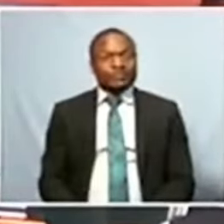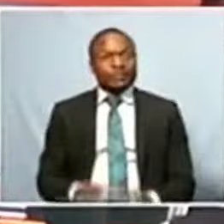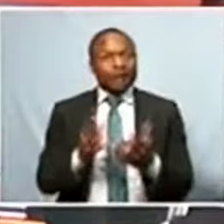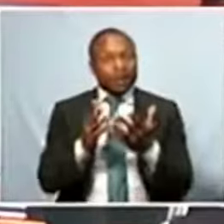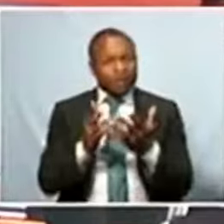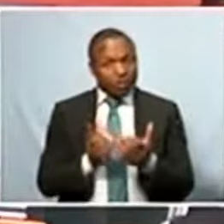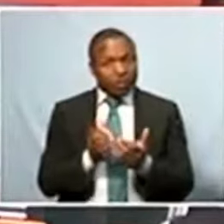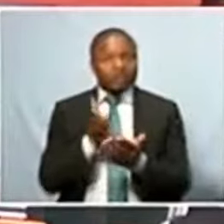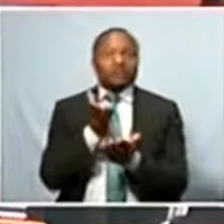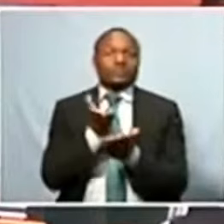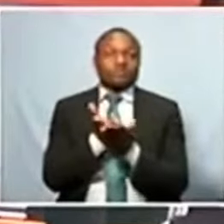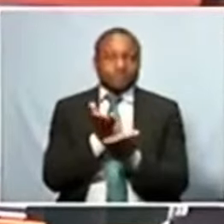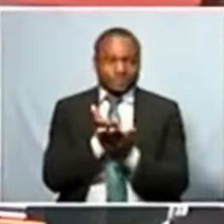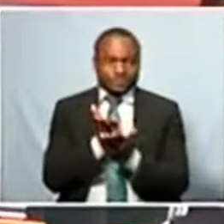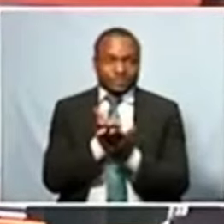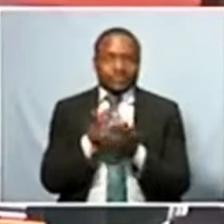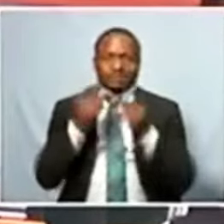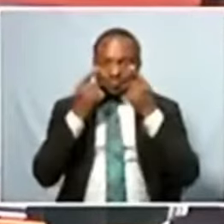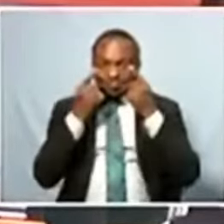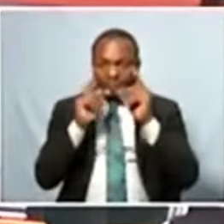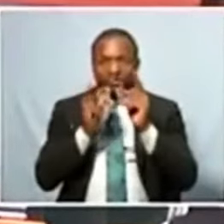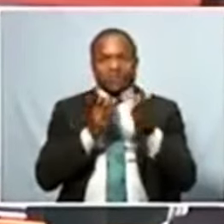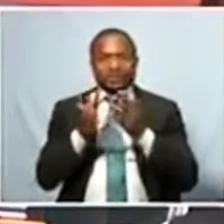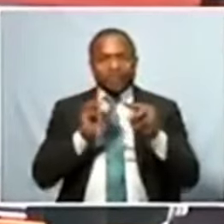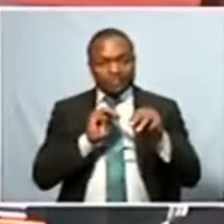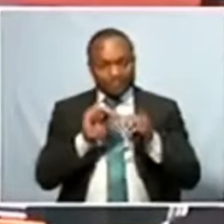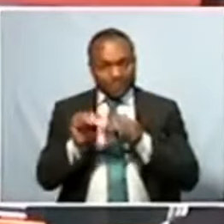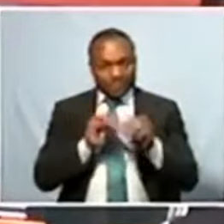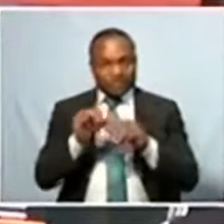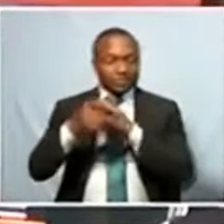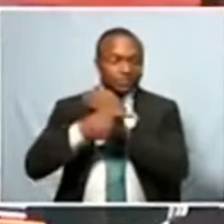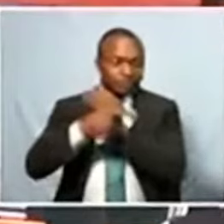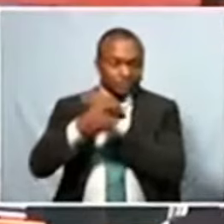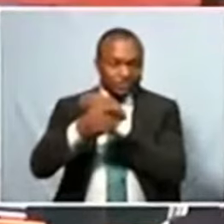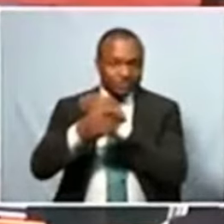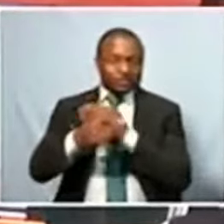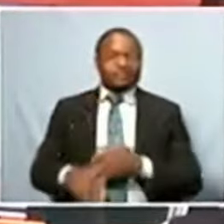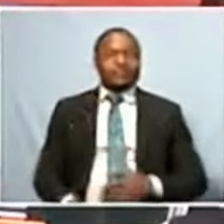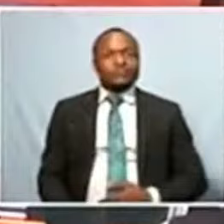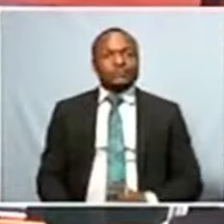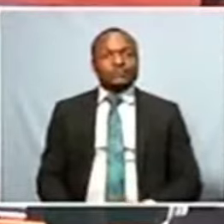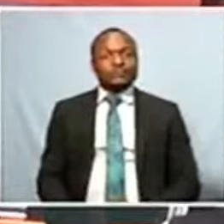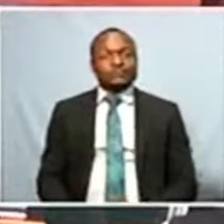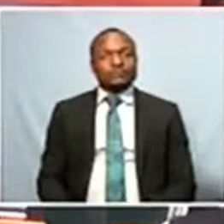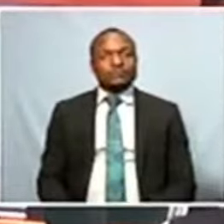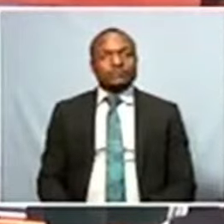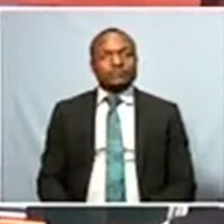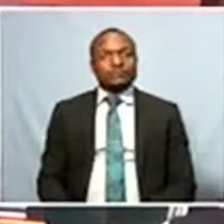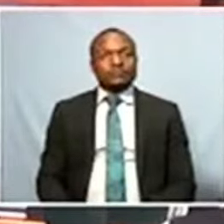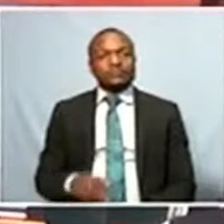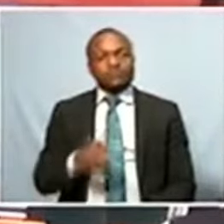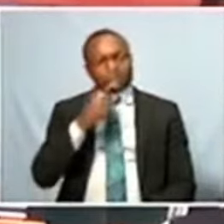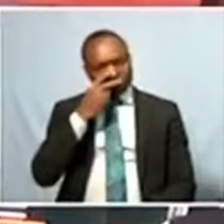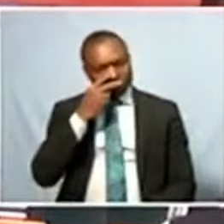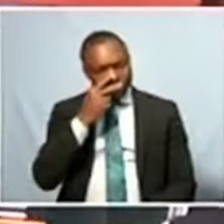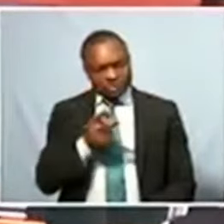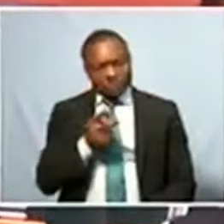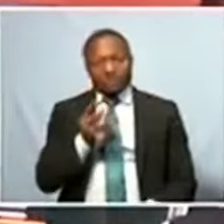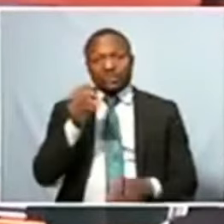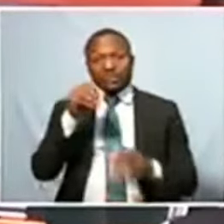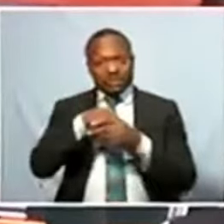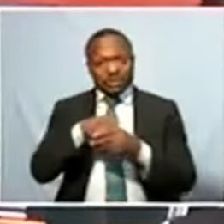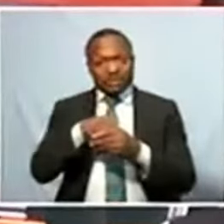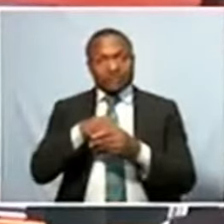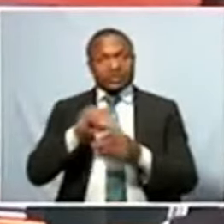like to appeal to the Public Service Management Division to look into